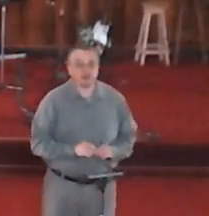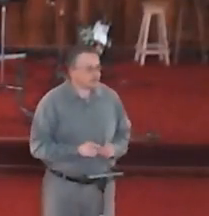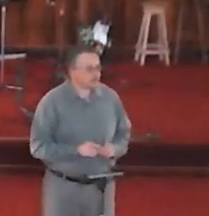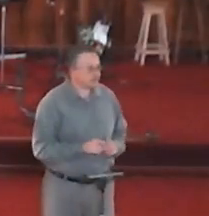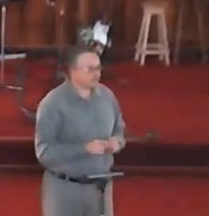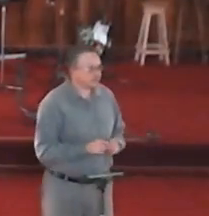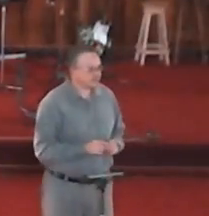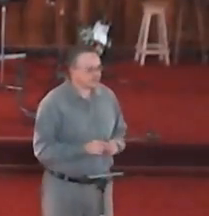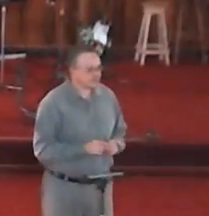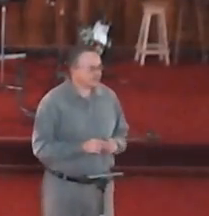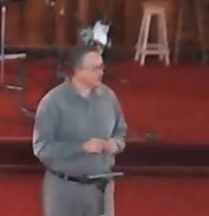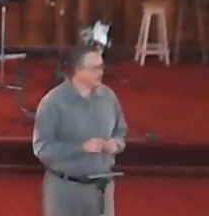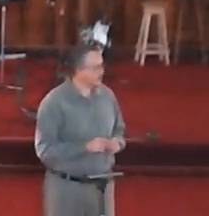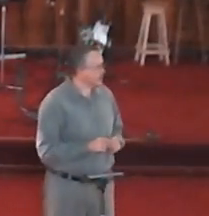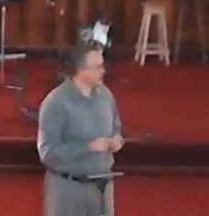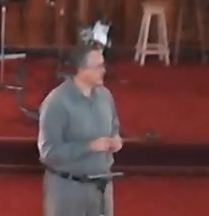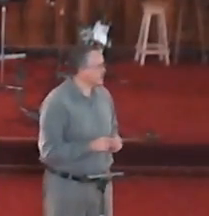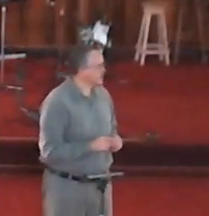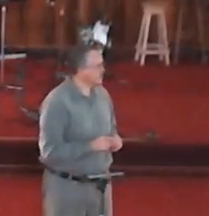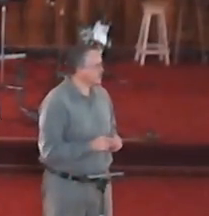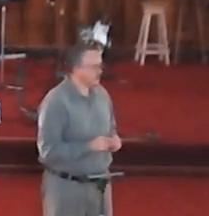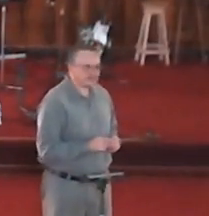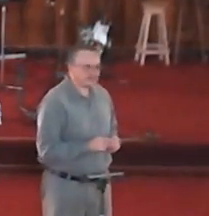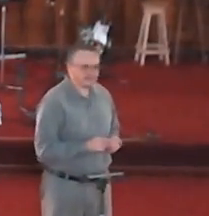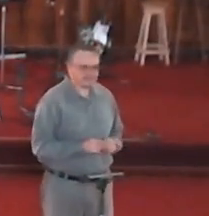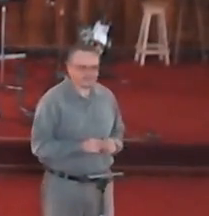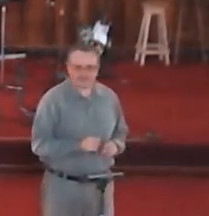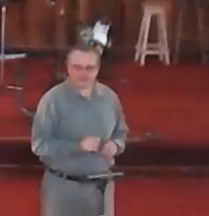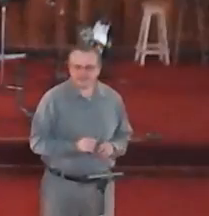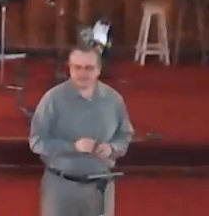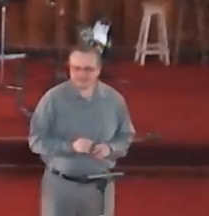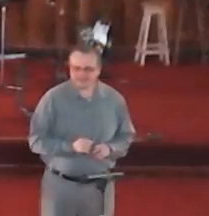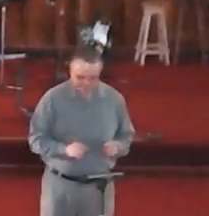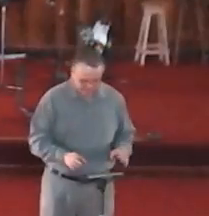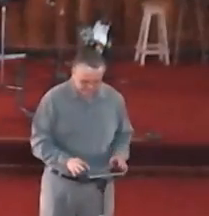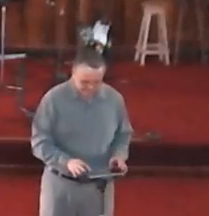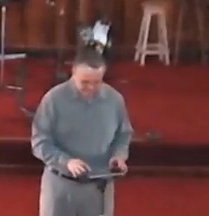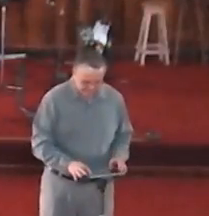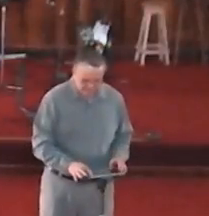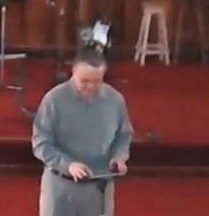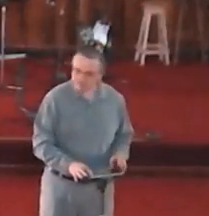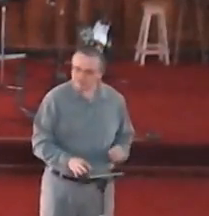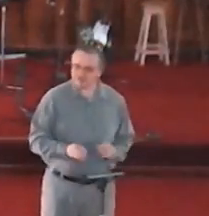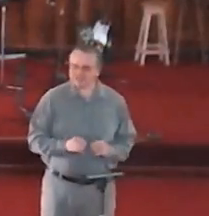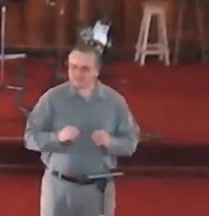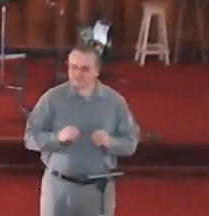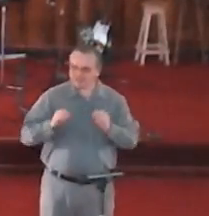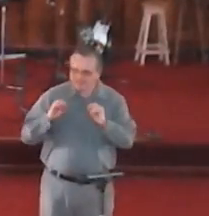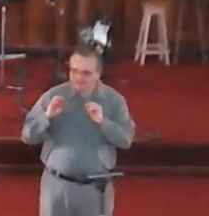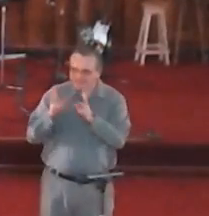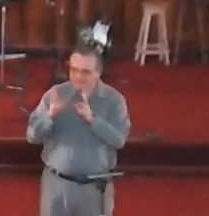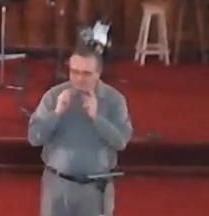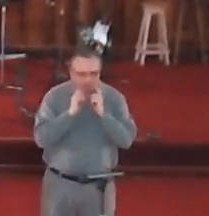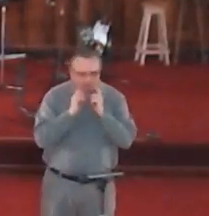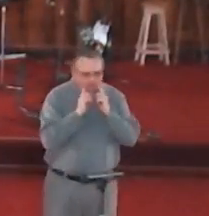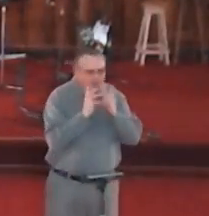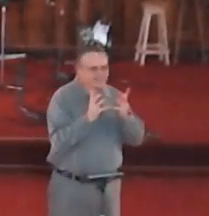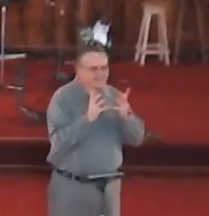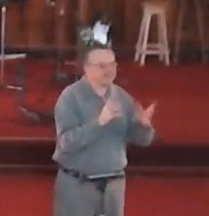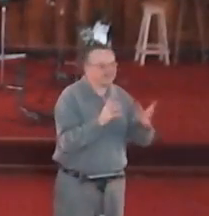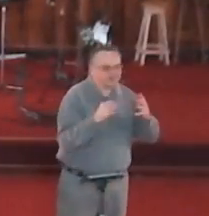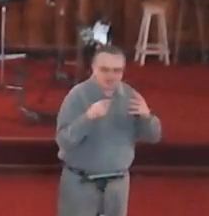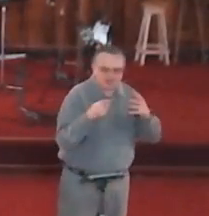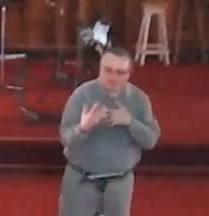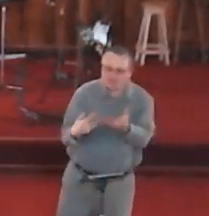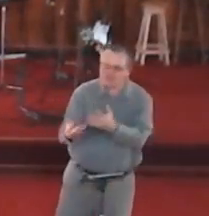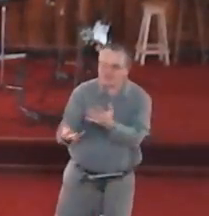predicó. So here's another one for the inspired tongue of Barnabas to be doing. He preached. Qué bonito, ¿verdad? Ver la boca de